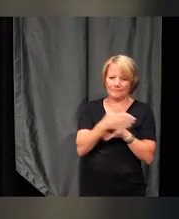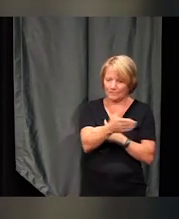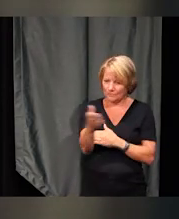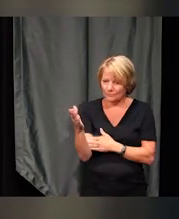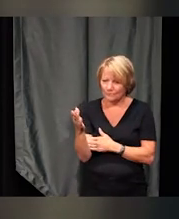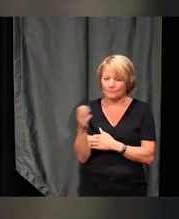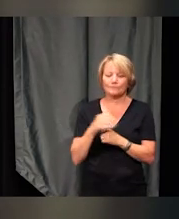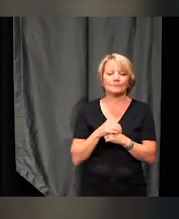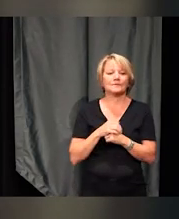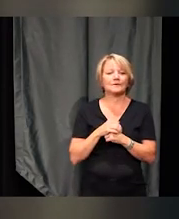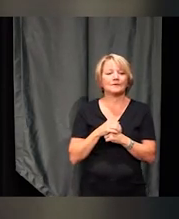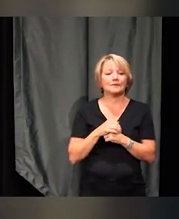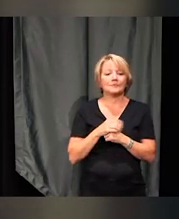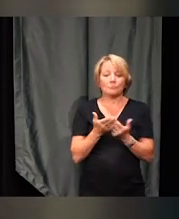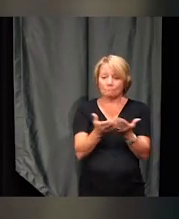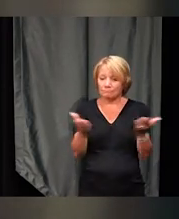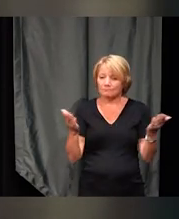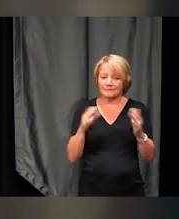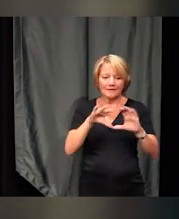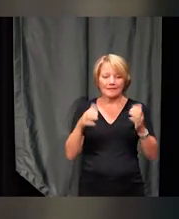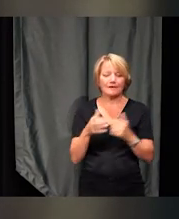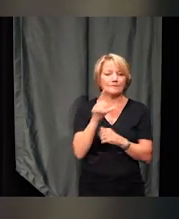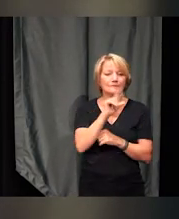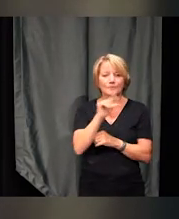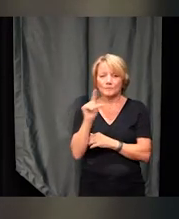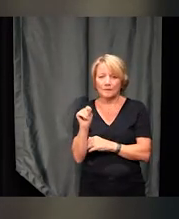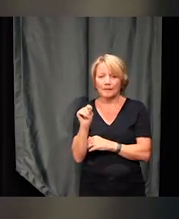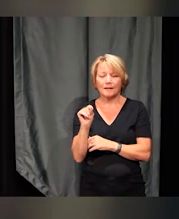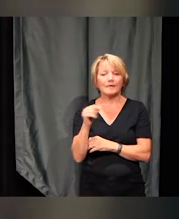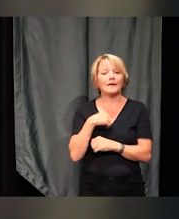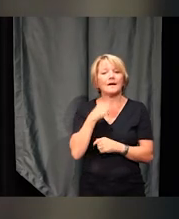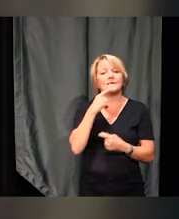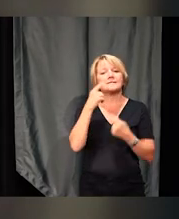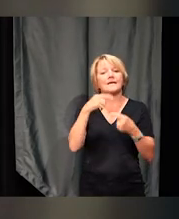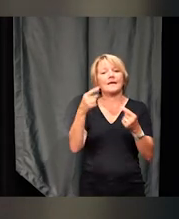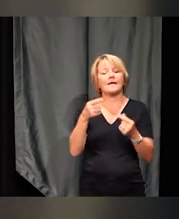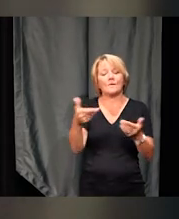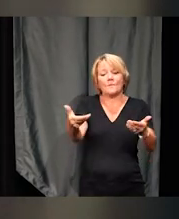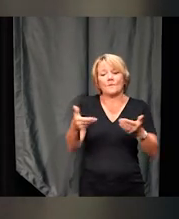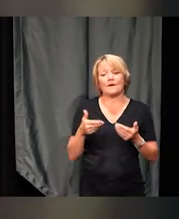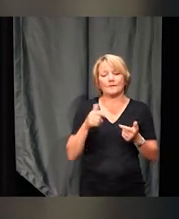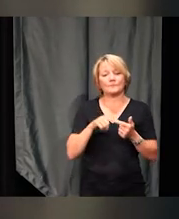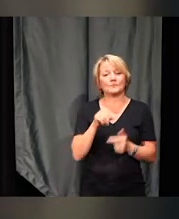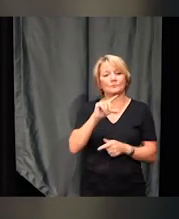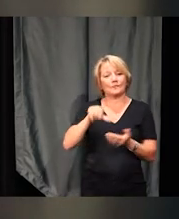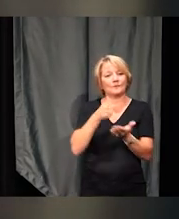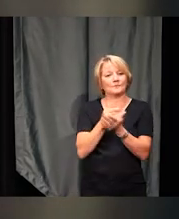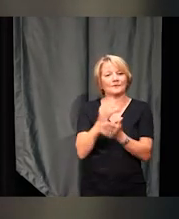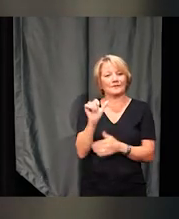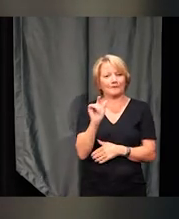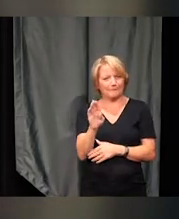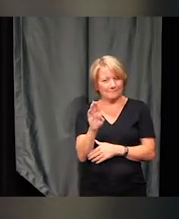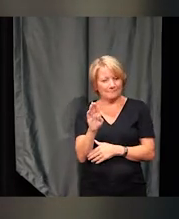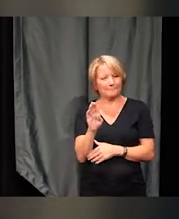you. So to the class of 2020, I say welcome to the graduation